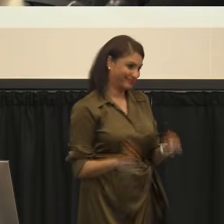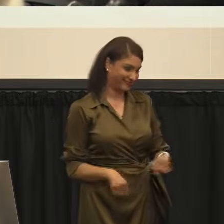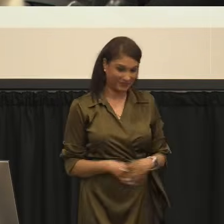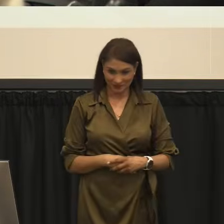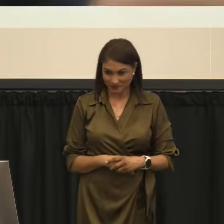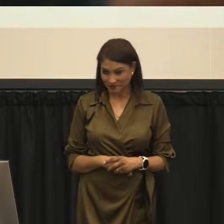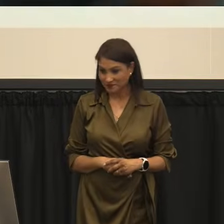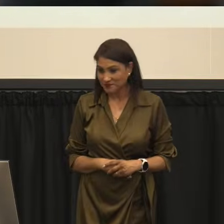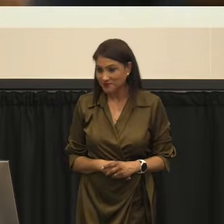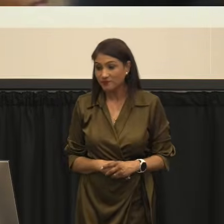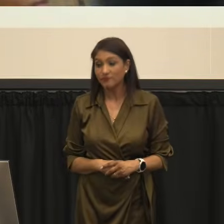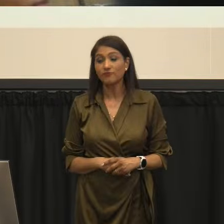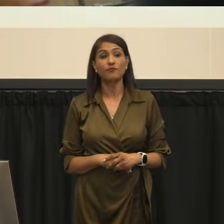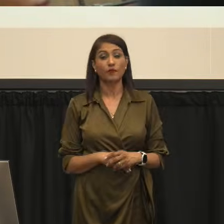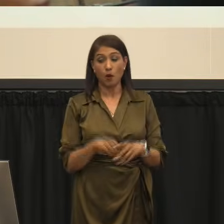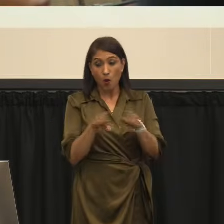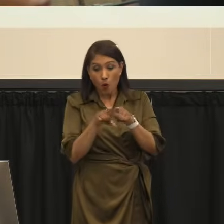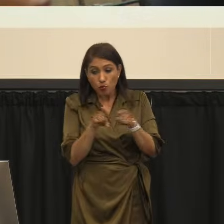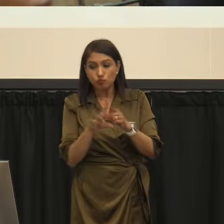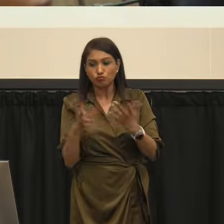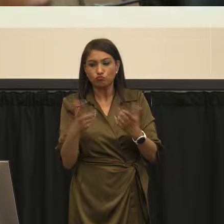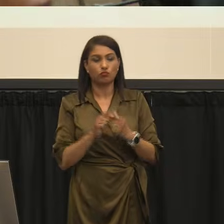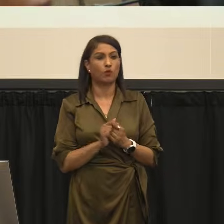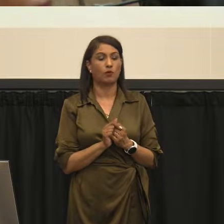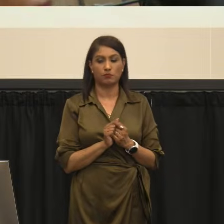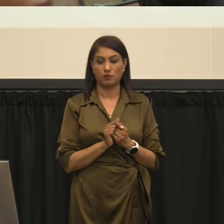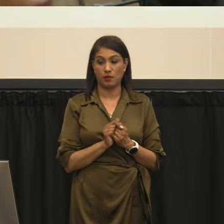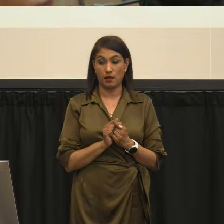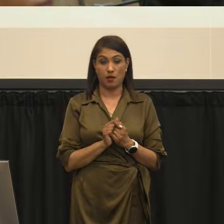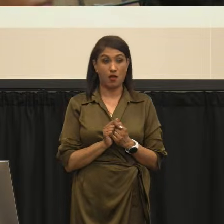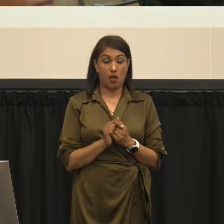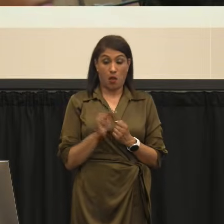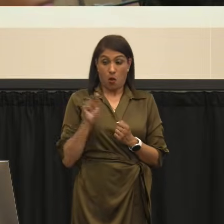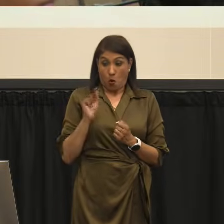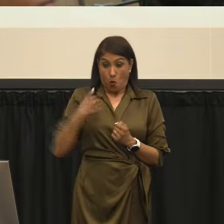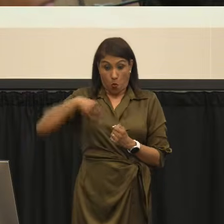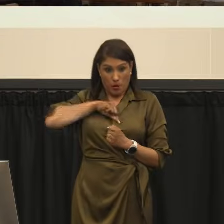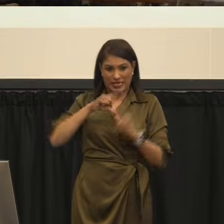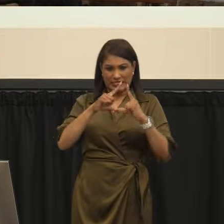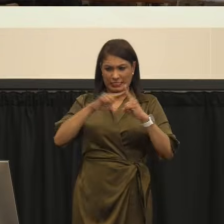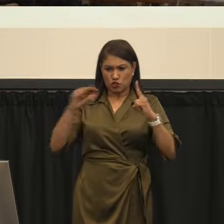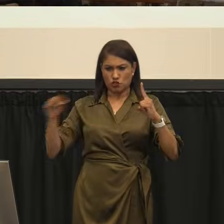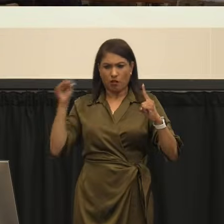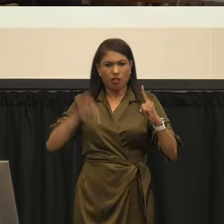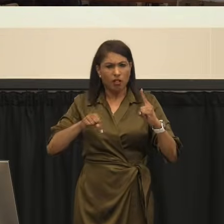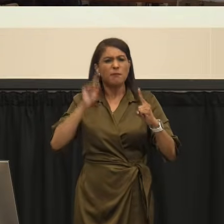It needs to be an ongoing dissemination and inclusion in the sign bank.